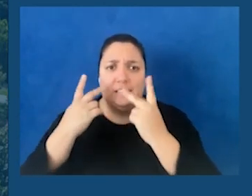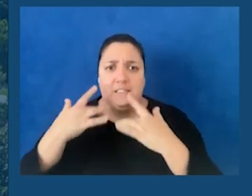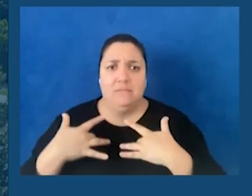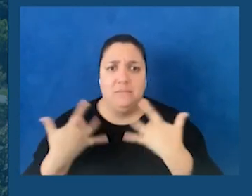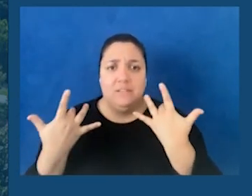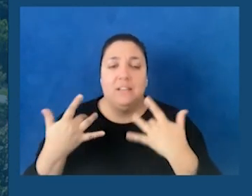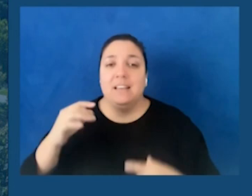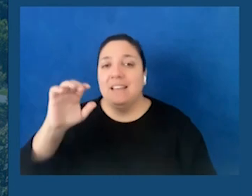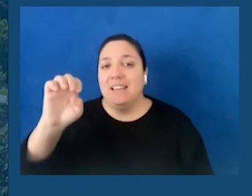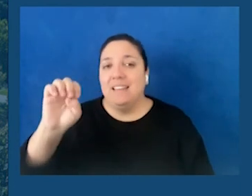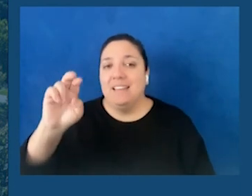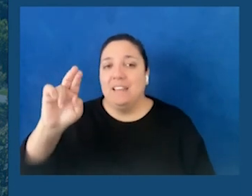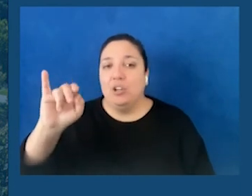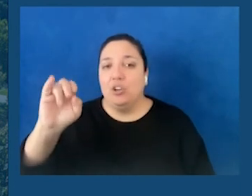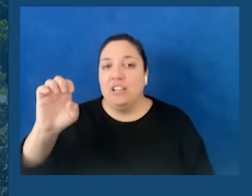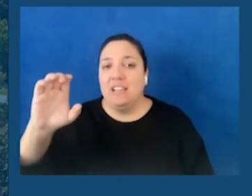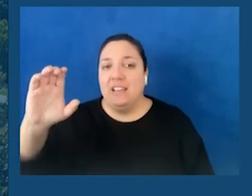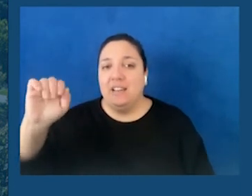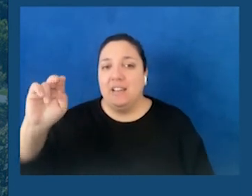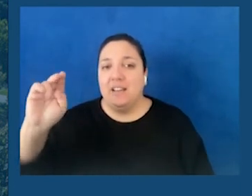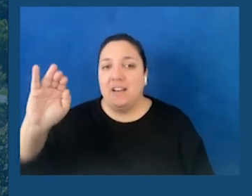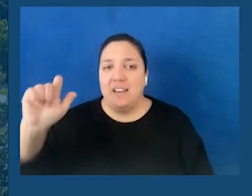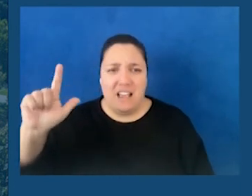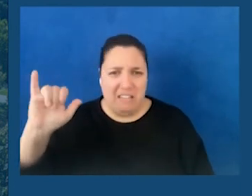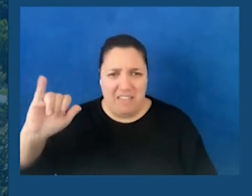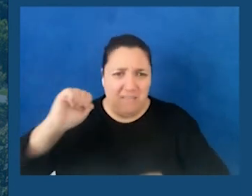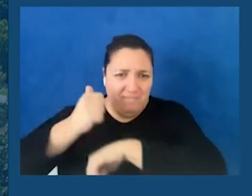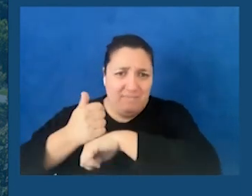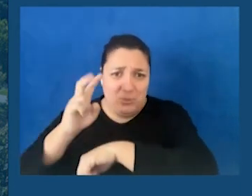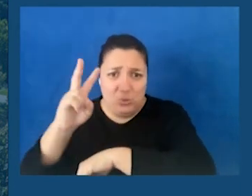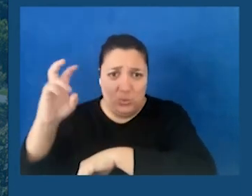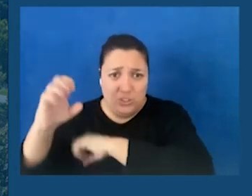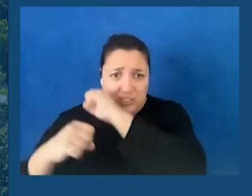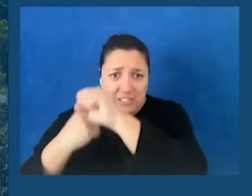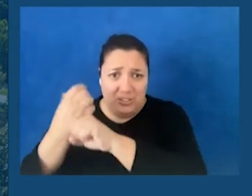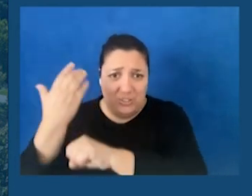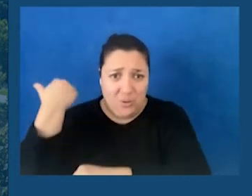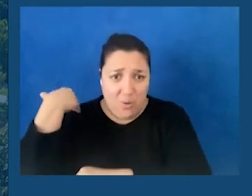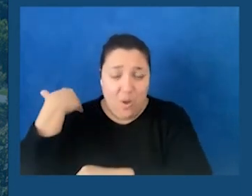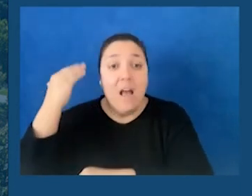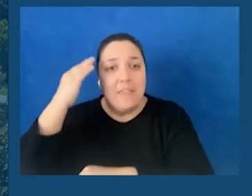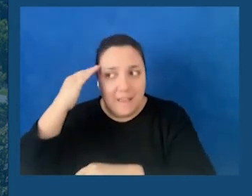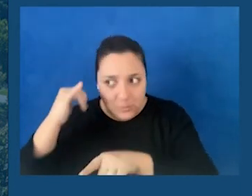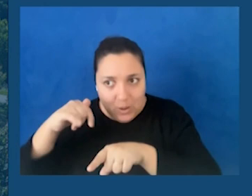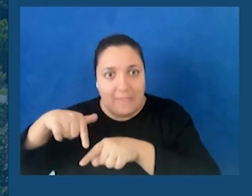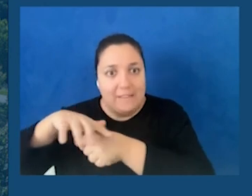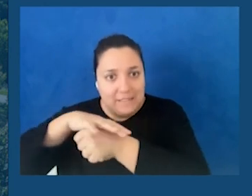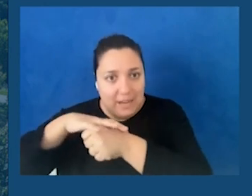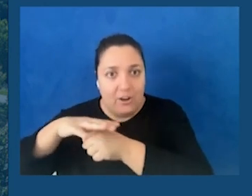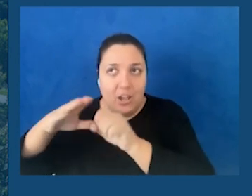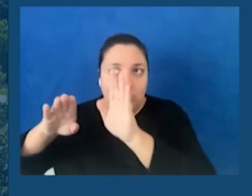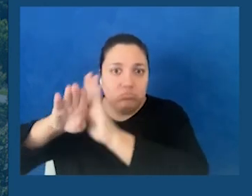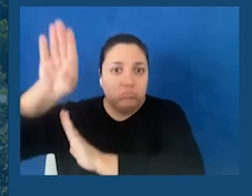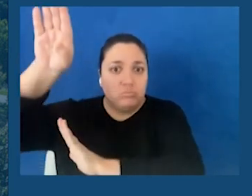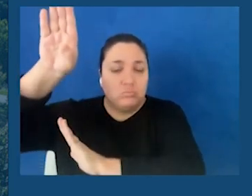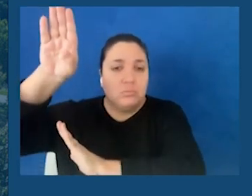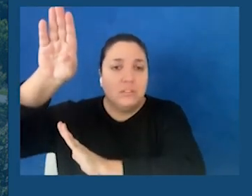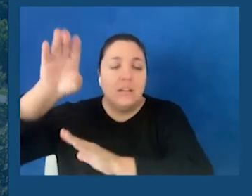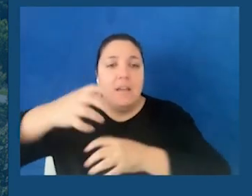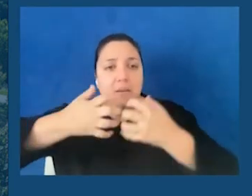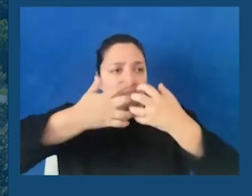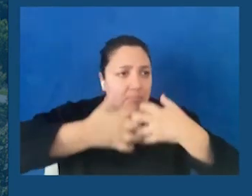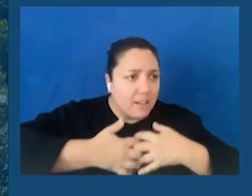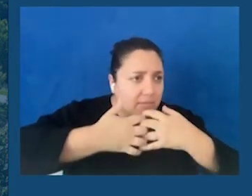Erie Canal 200 years ago. This is why this region blossomed, manufacturing and textiles